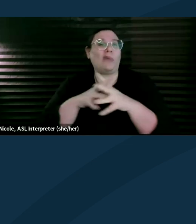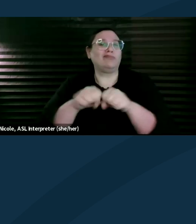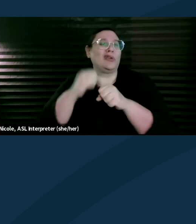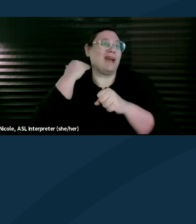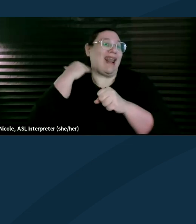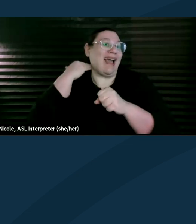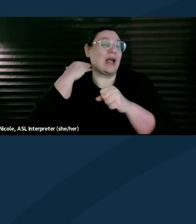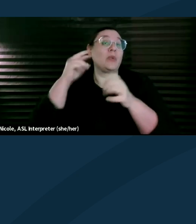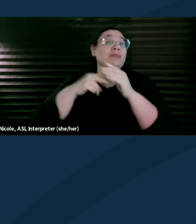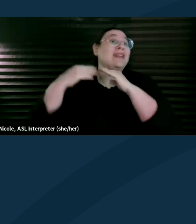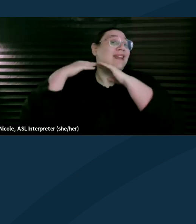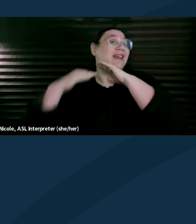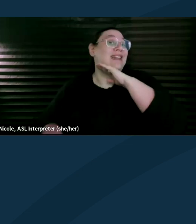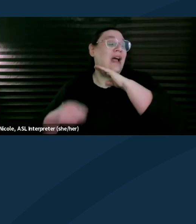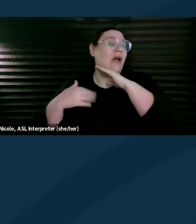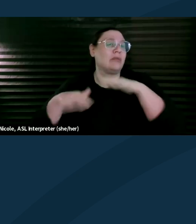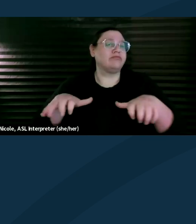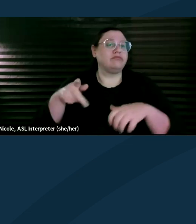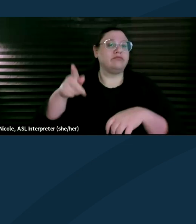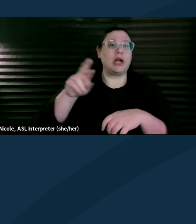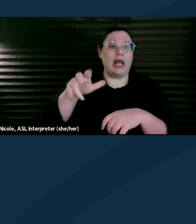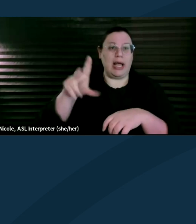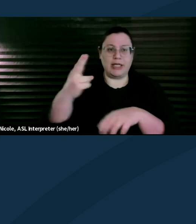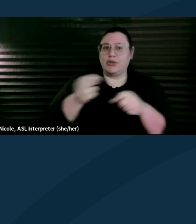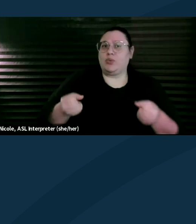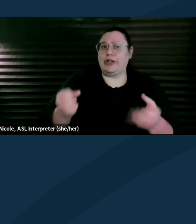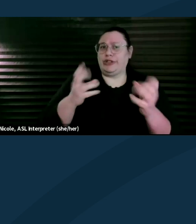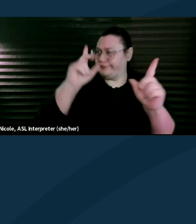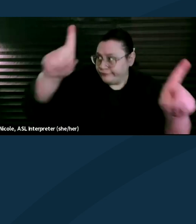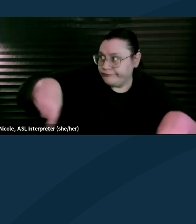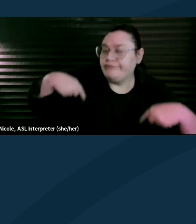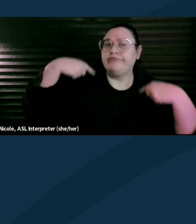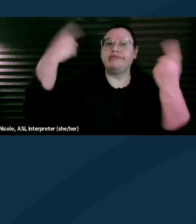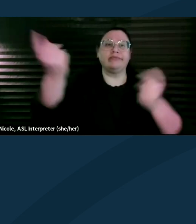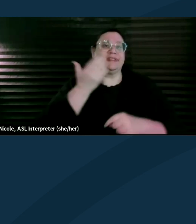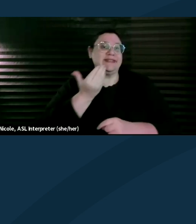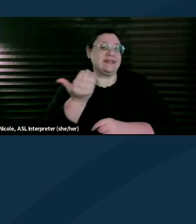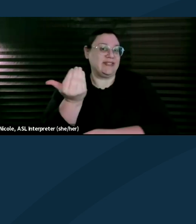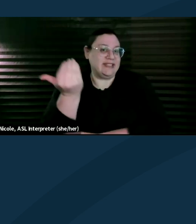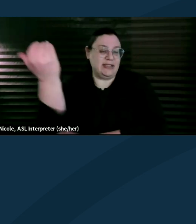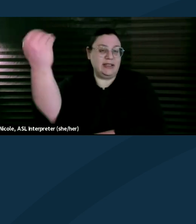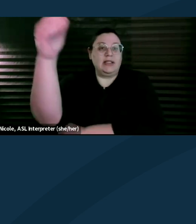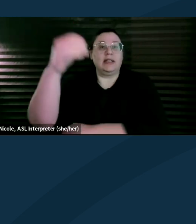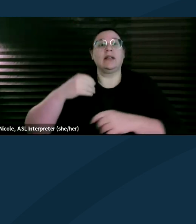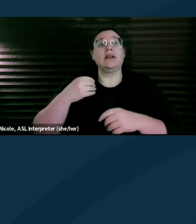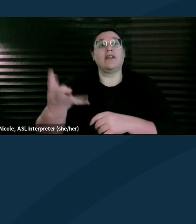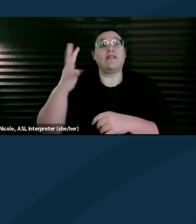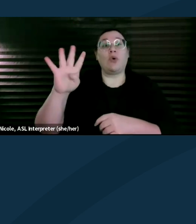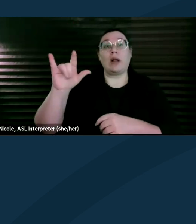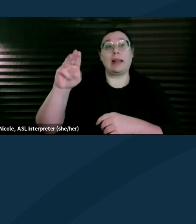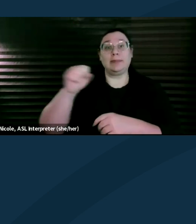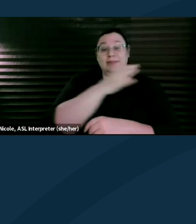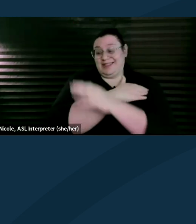neck down. I use a wheelchair all my life since age 15. All four of my limbs are